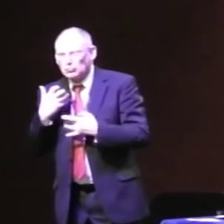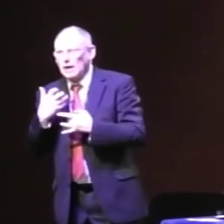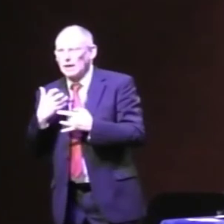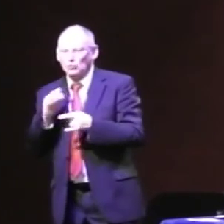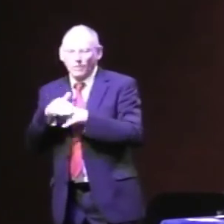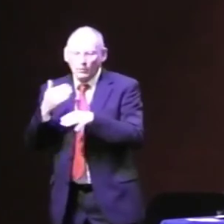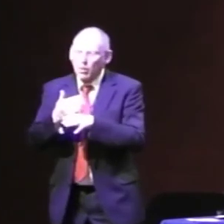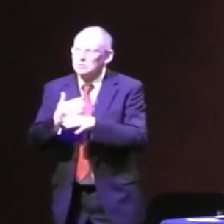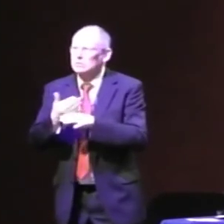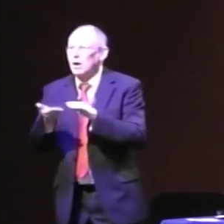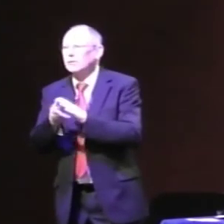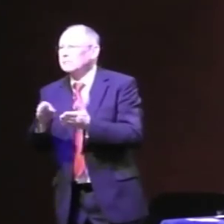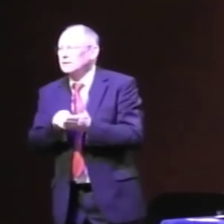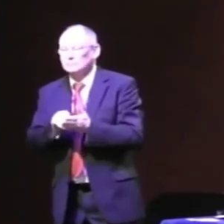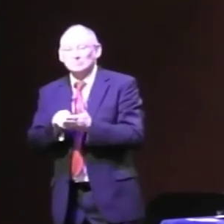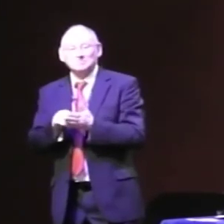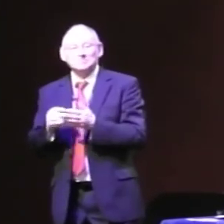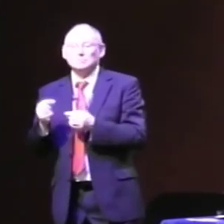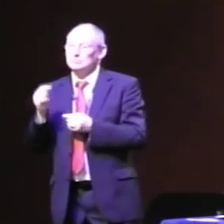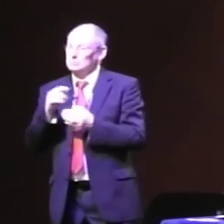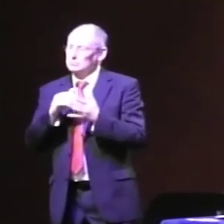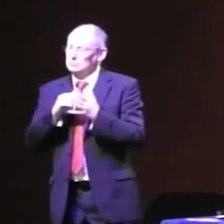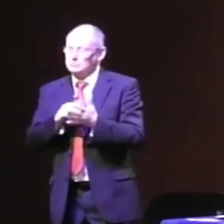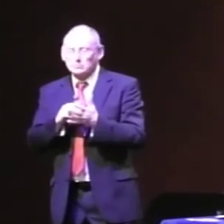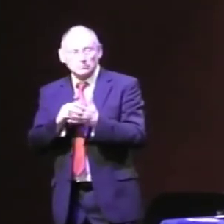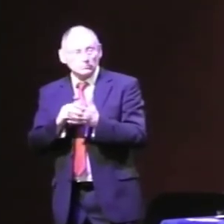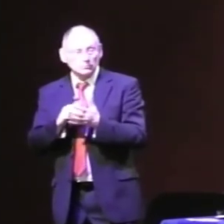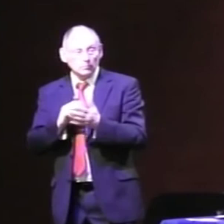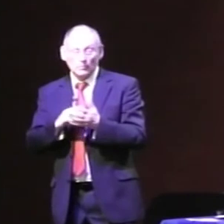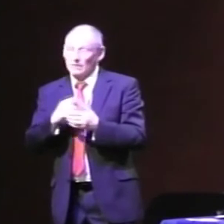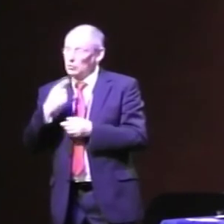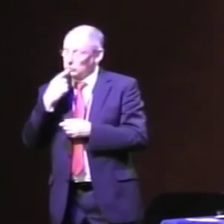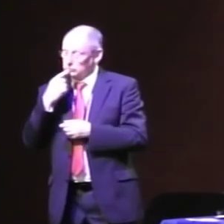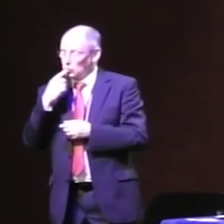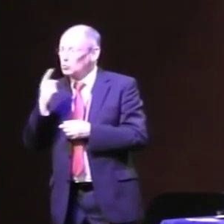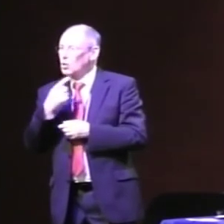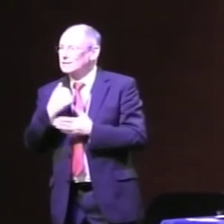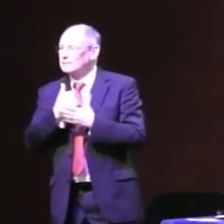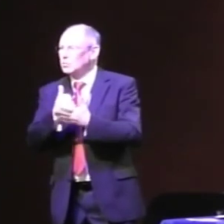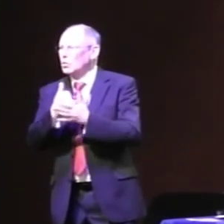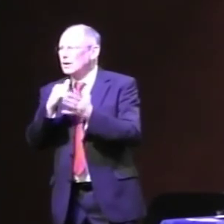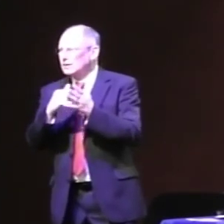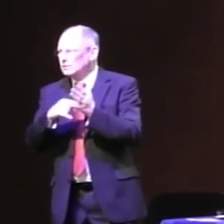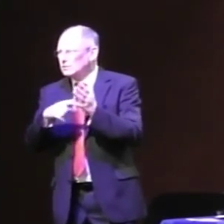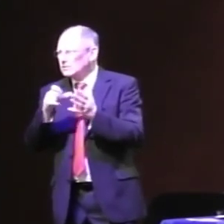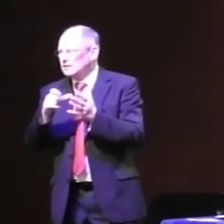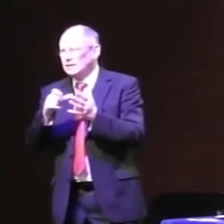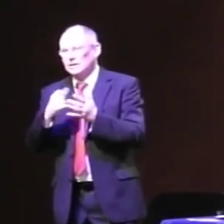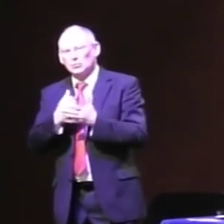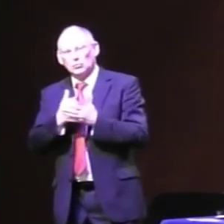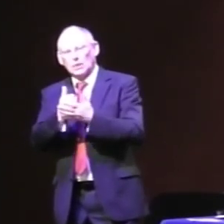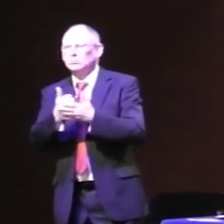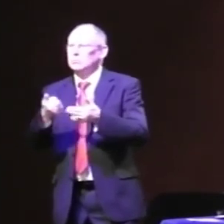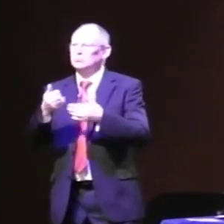underpaid. This motion is calling for the support of the STUC to help sort out the ambulance